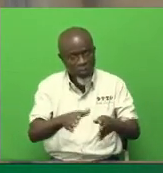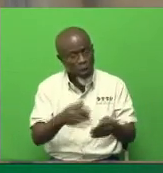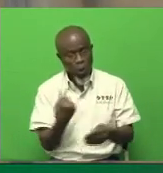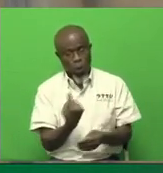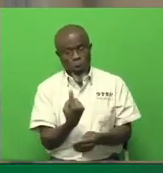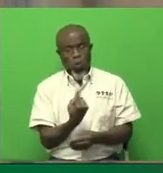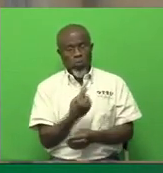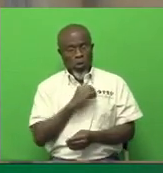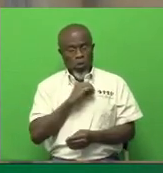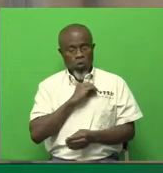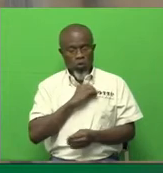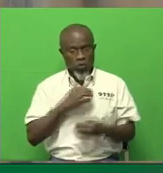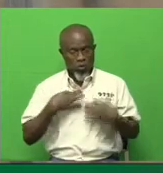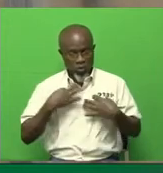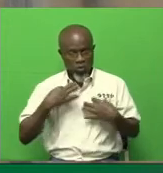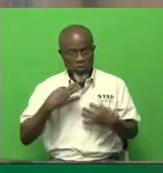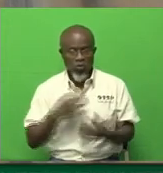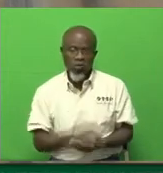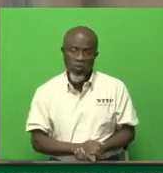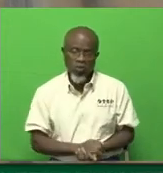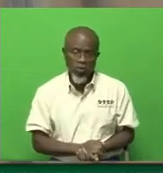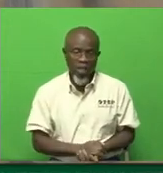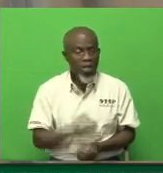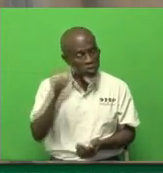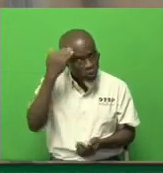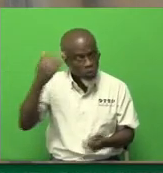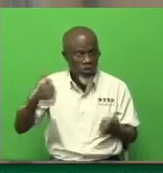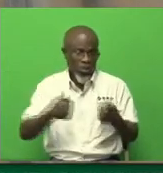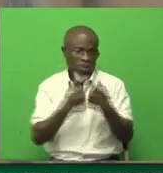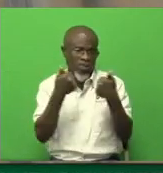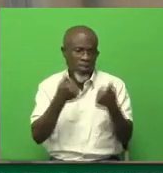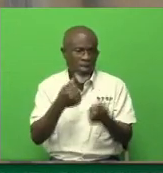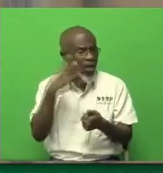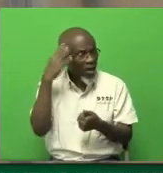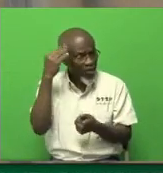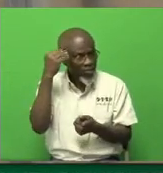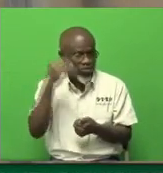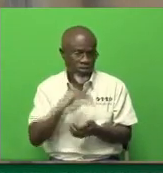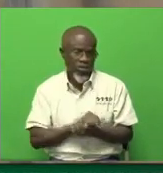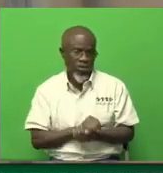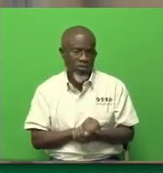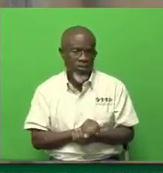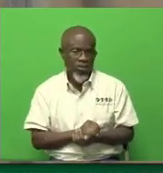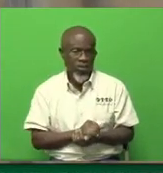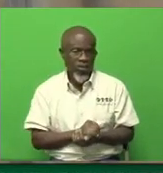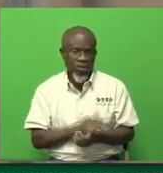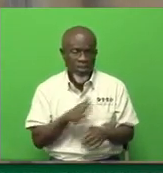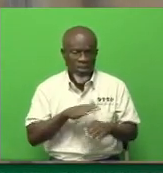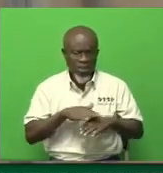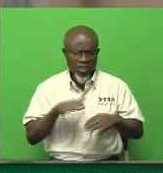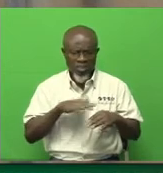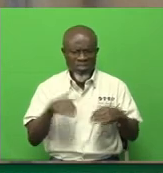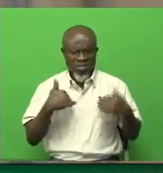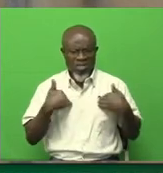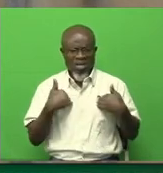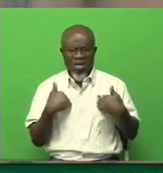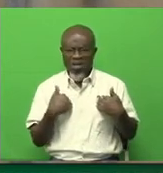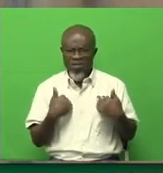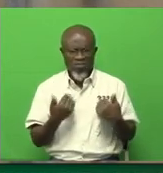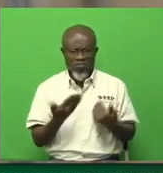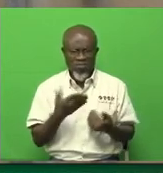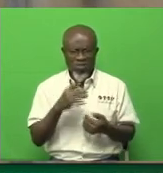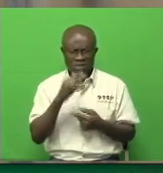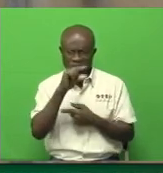my mother's machine so I know what it is to have challenges I know at that time there was no gate when I had to go to university there was no